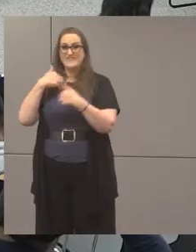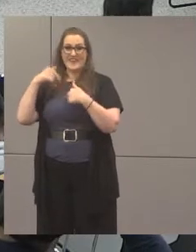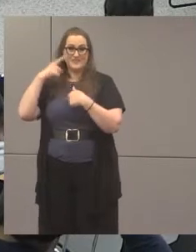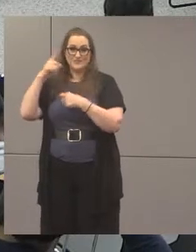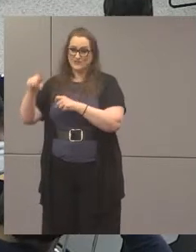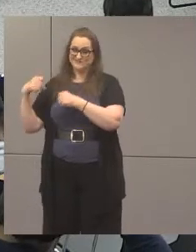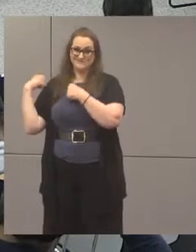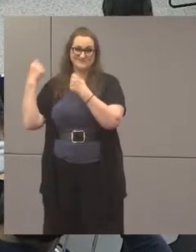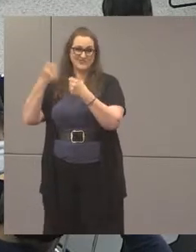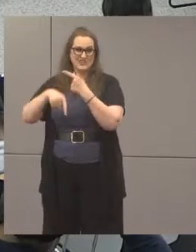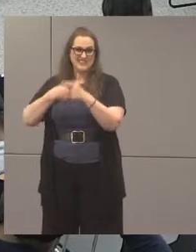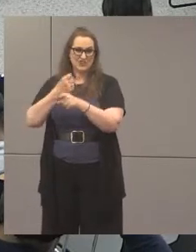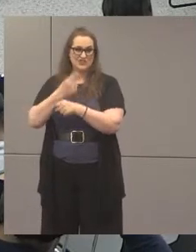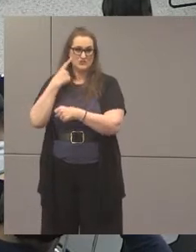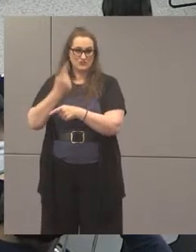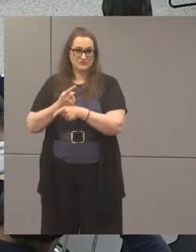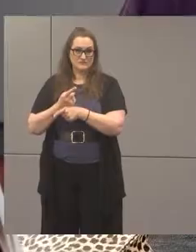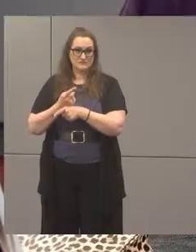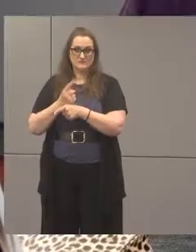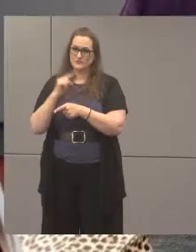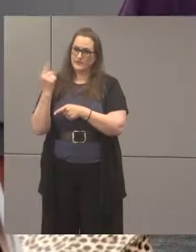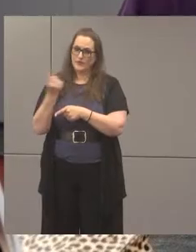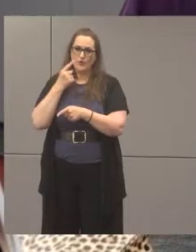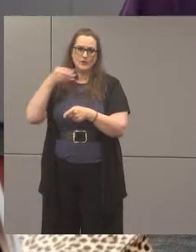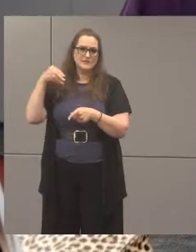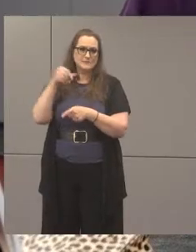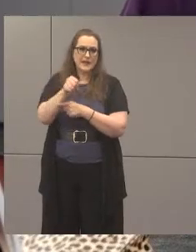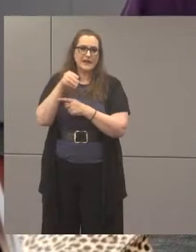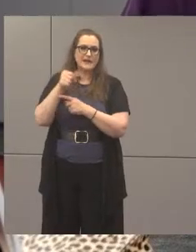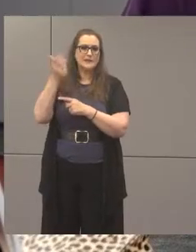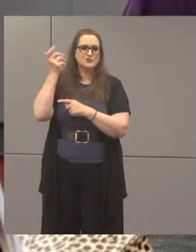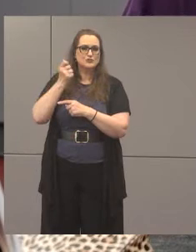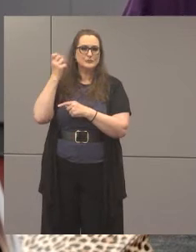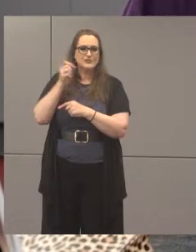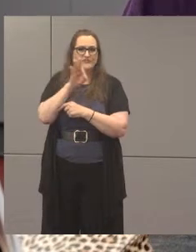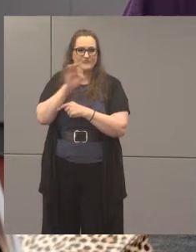years, correct? And we've always paid a subscription fee?